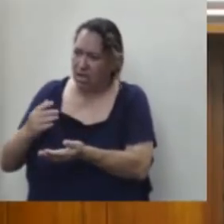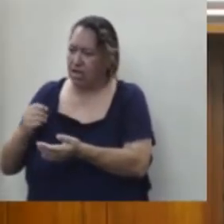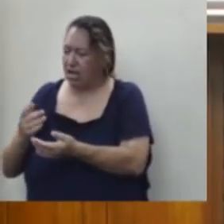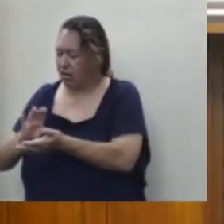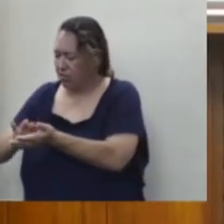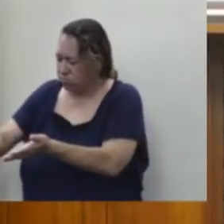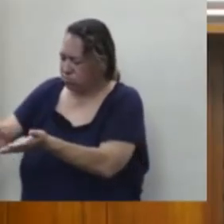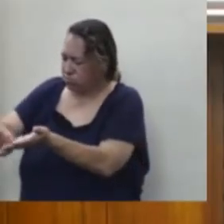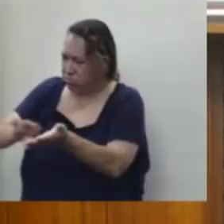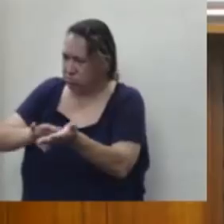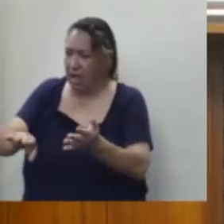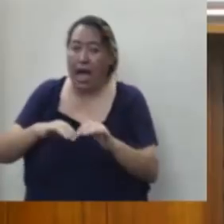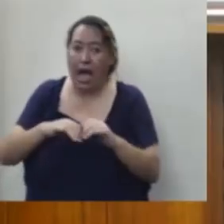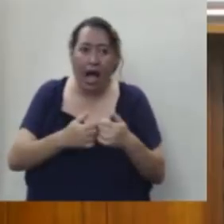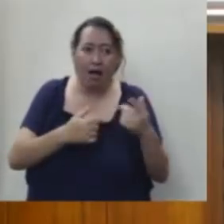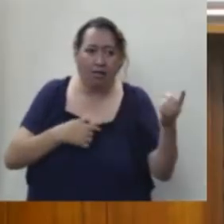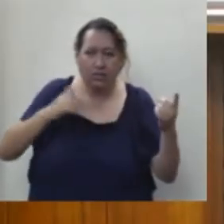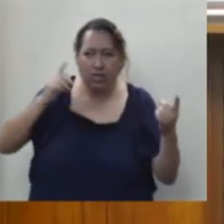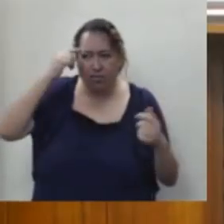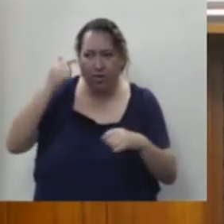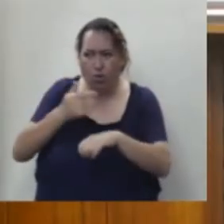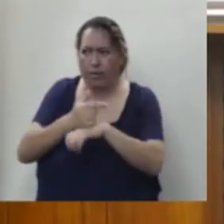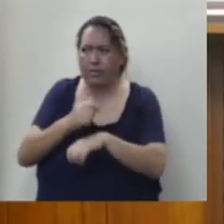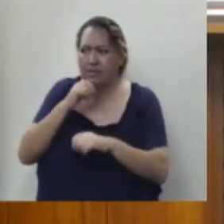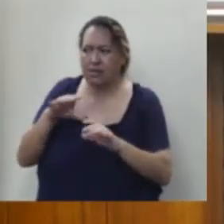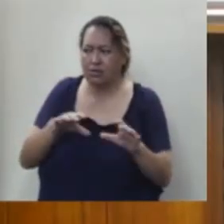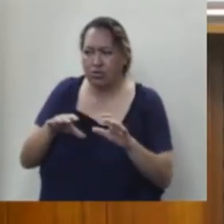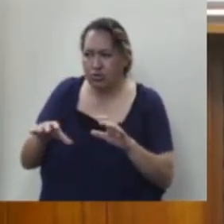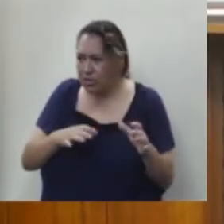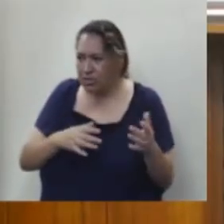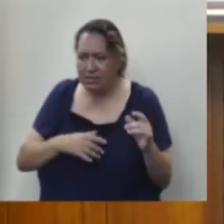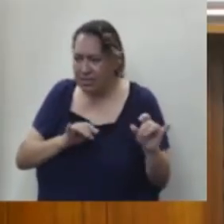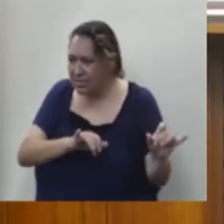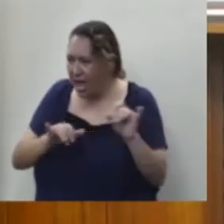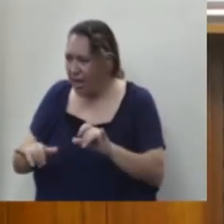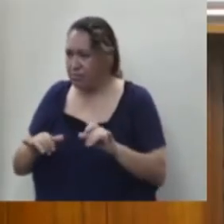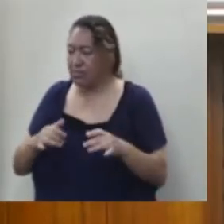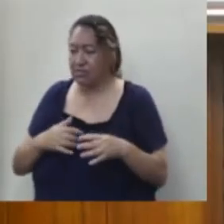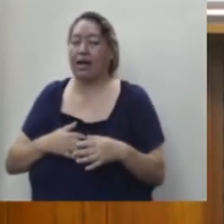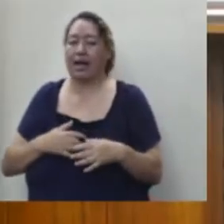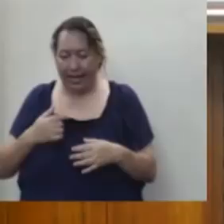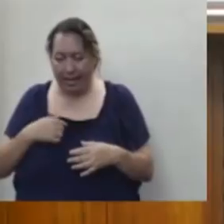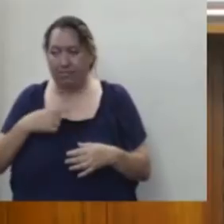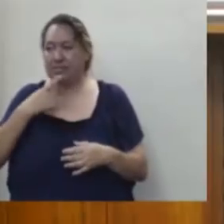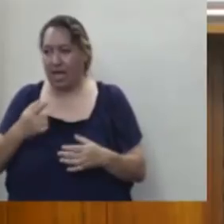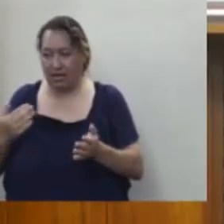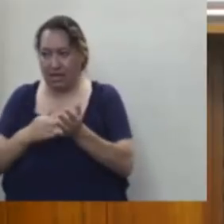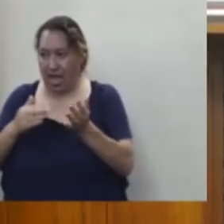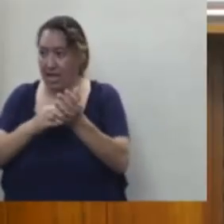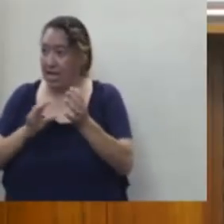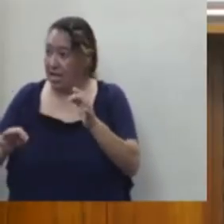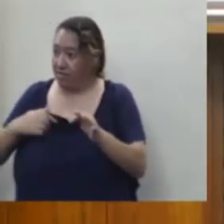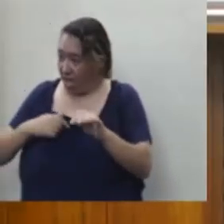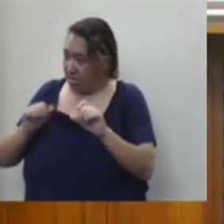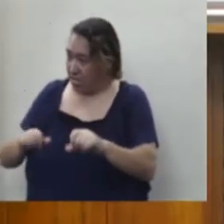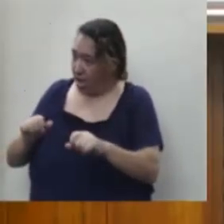isn't doing the same thing? And I have said this and I will say it again. As long as I can pay the employees of the